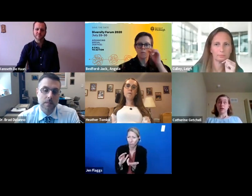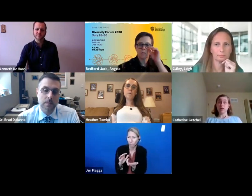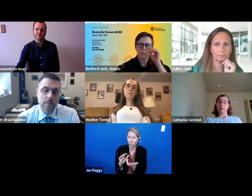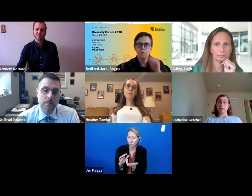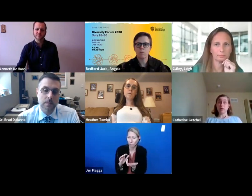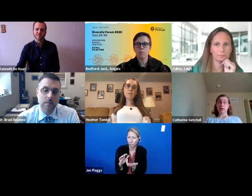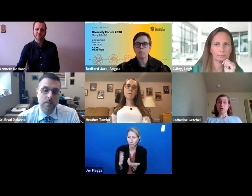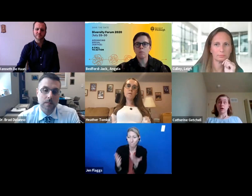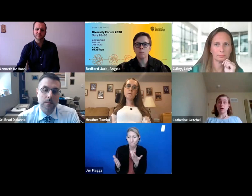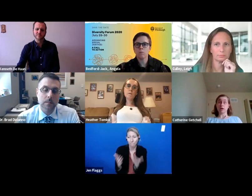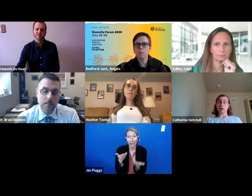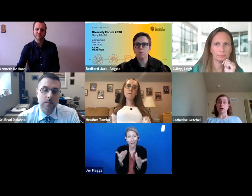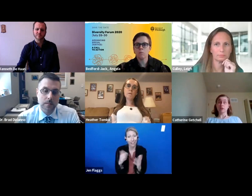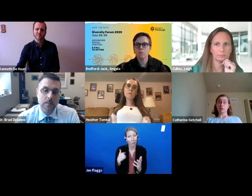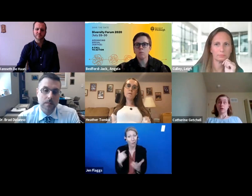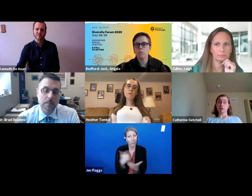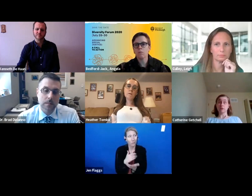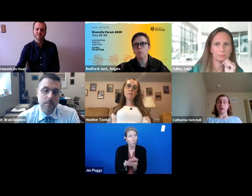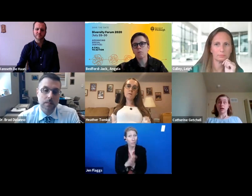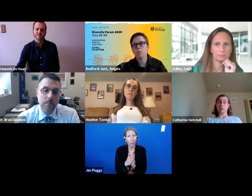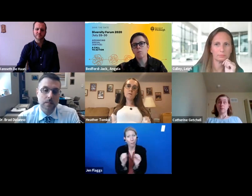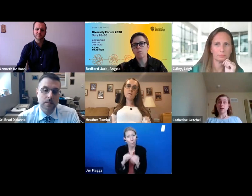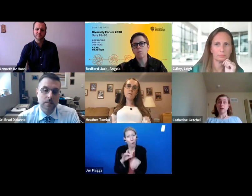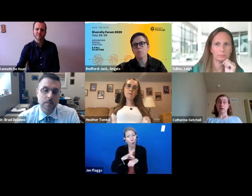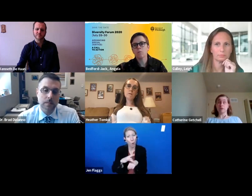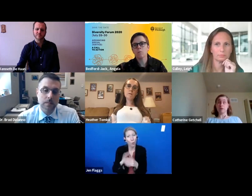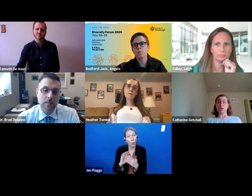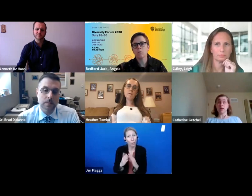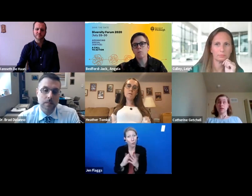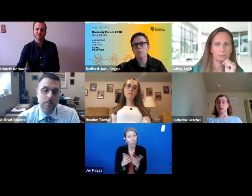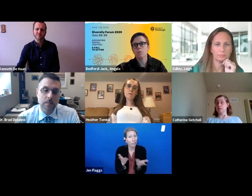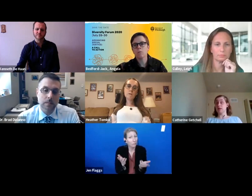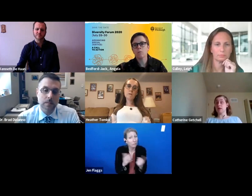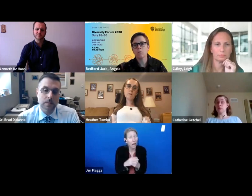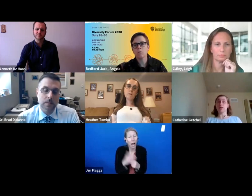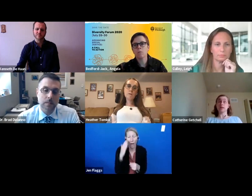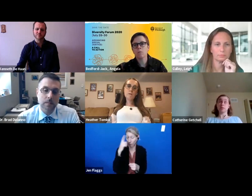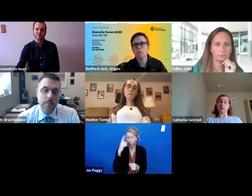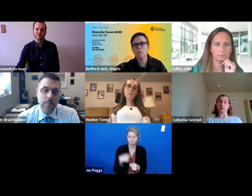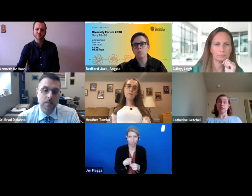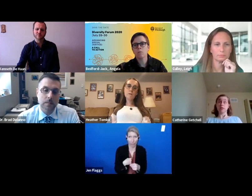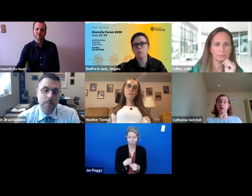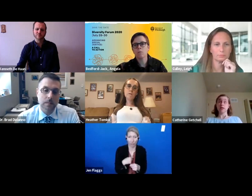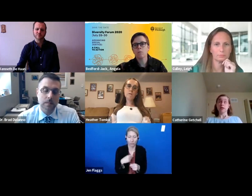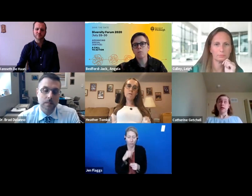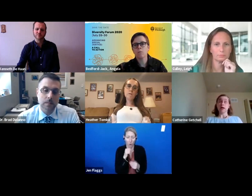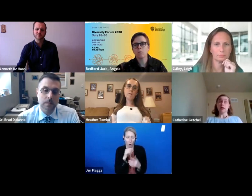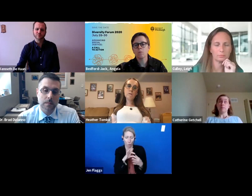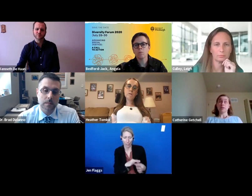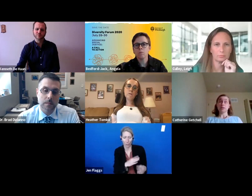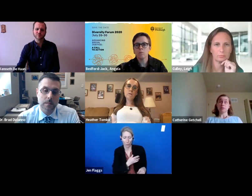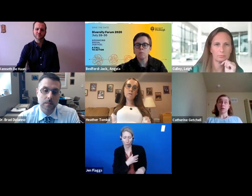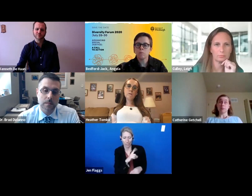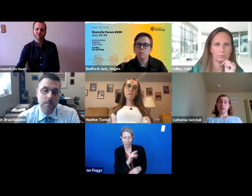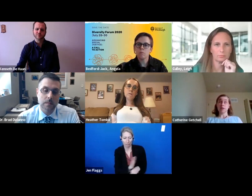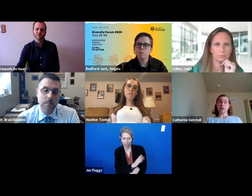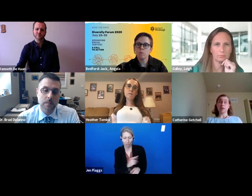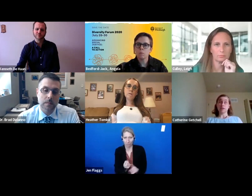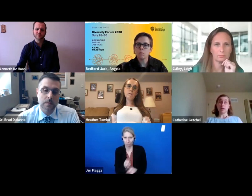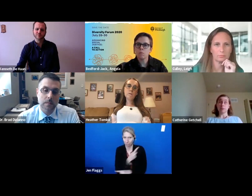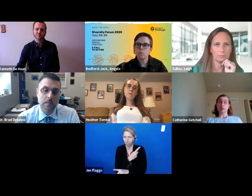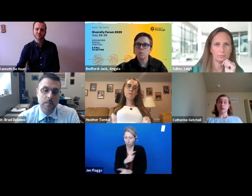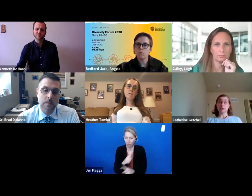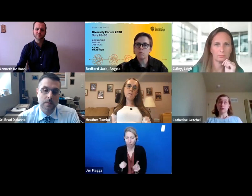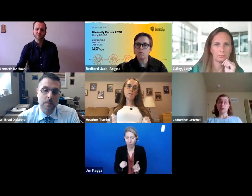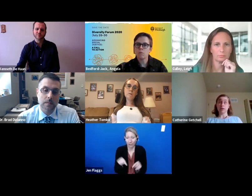global community that we really are across the world. I know that for me, just not related to my disability, but this has really been